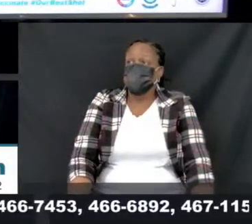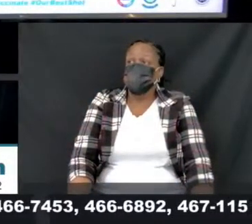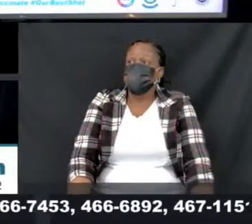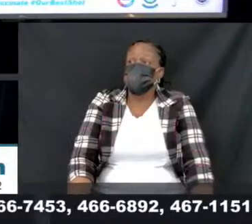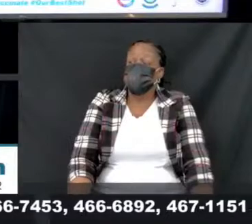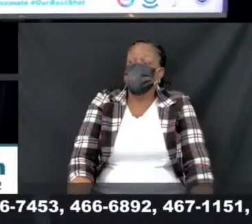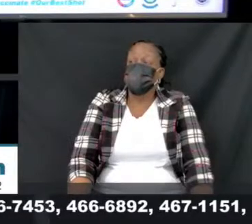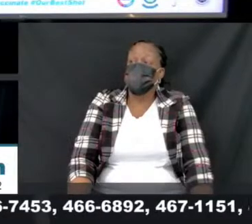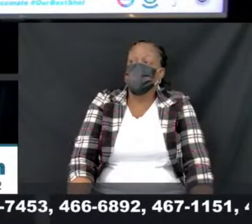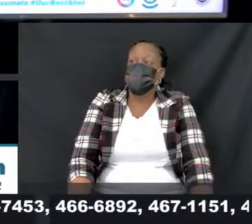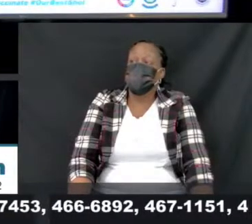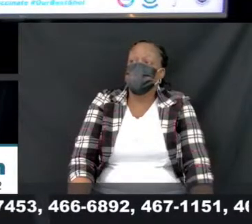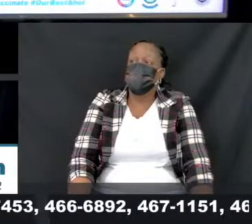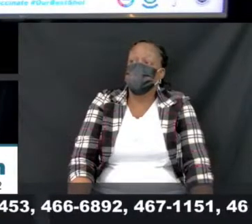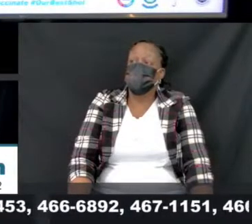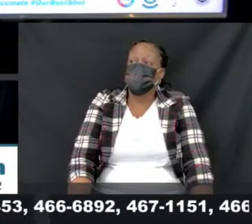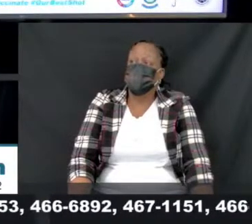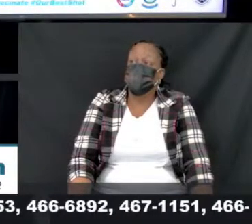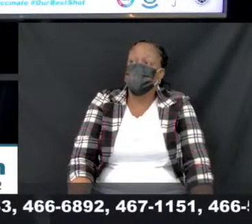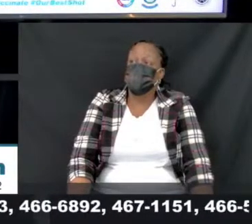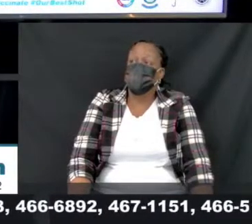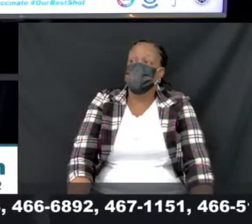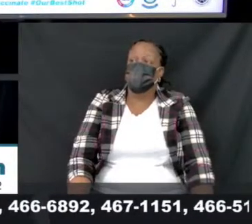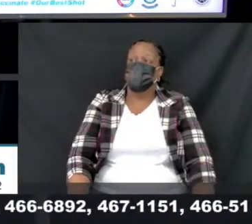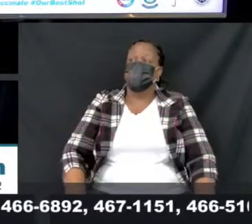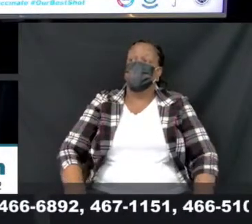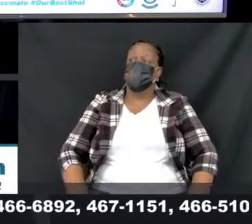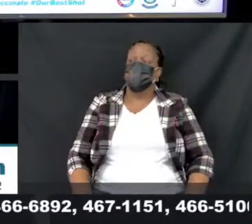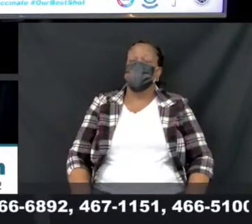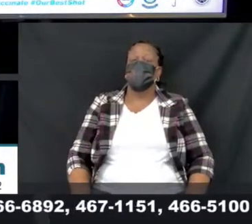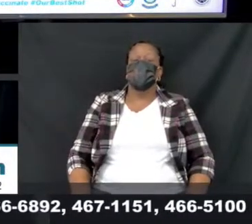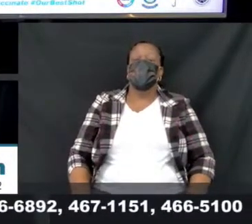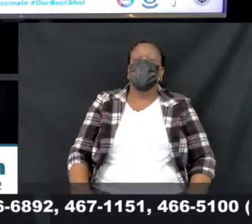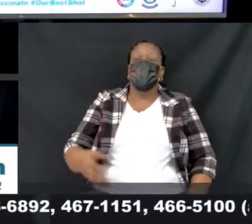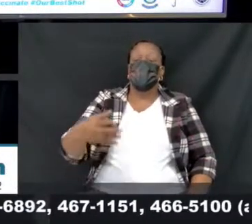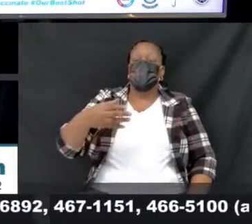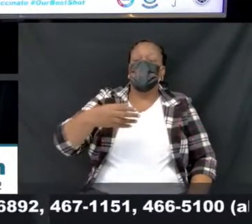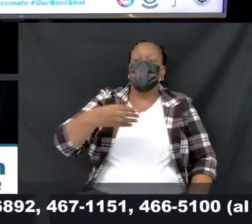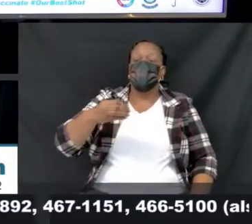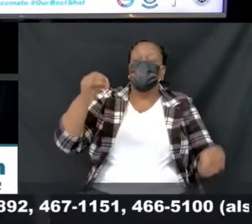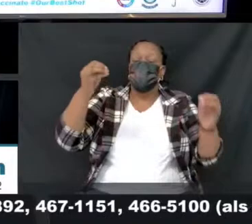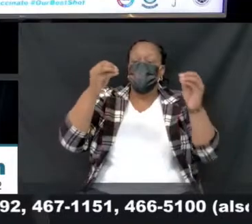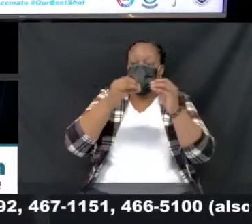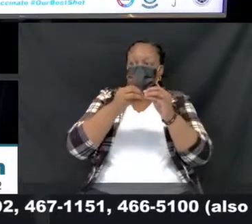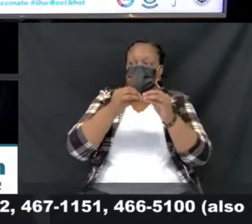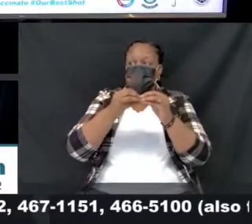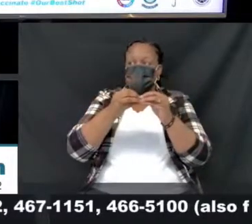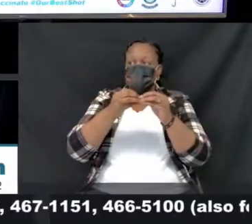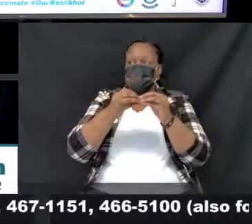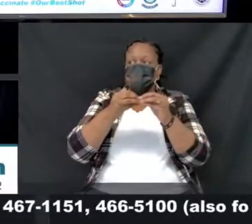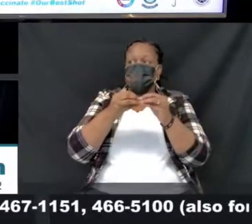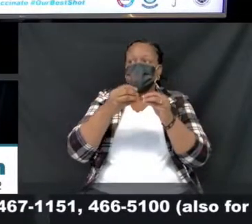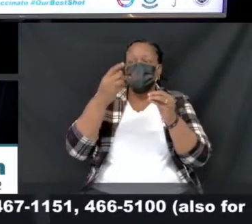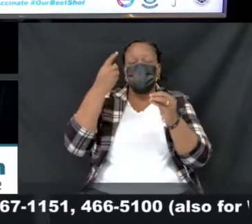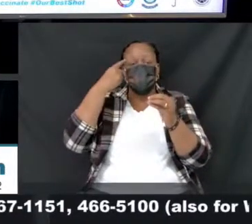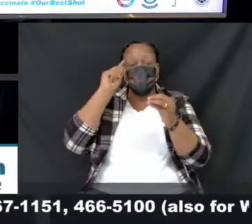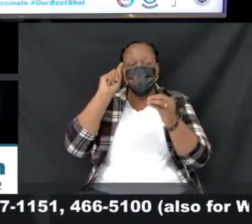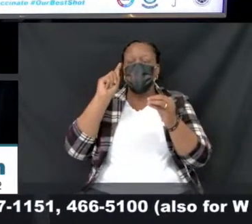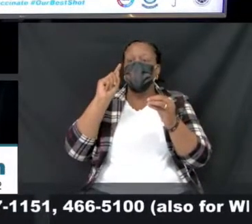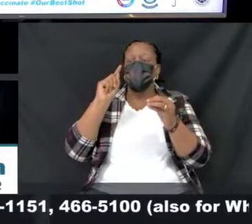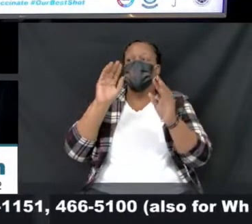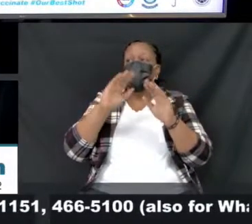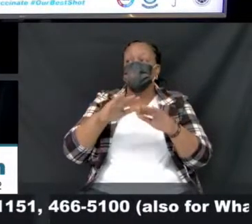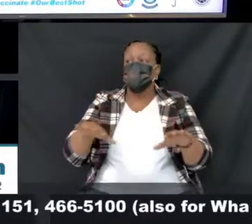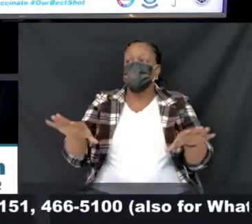The risk of COVID spread is greater if you are in an enclosed